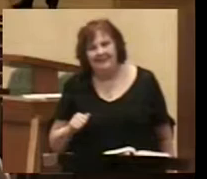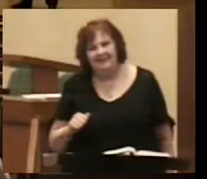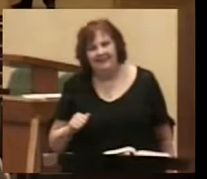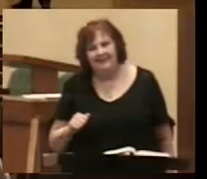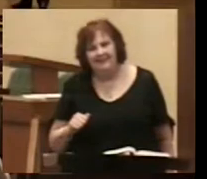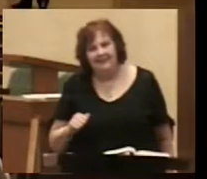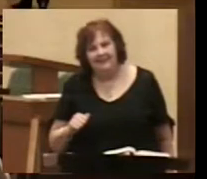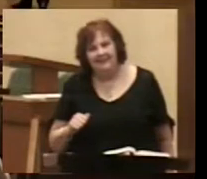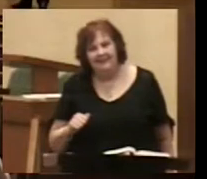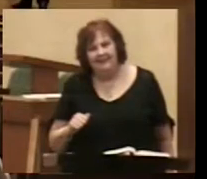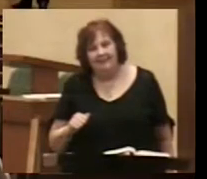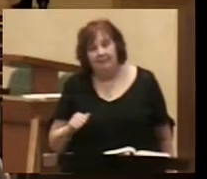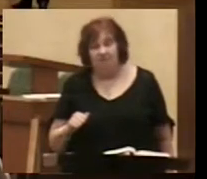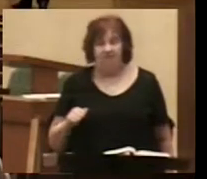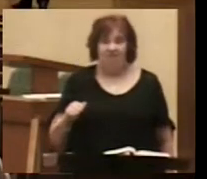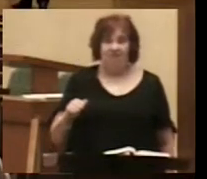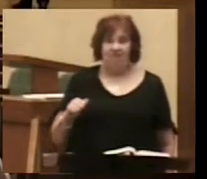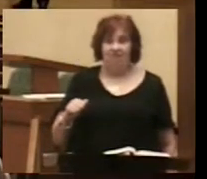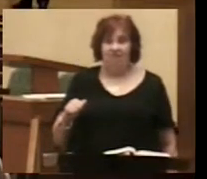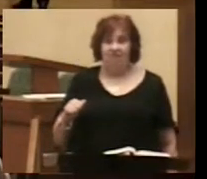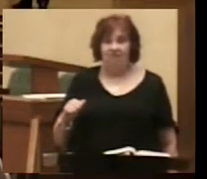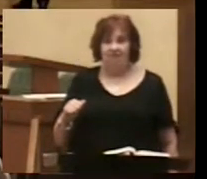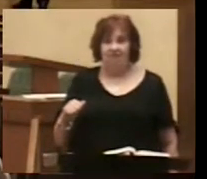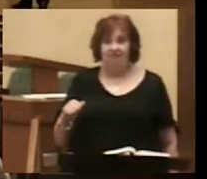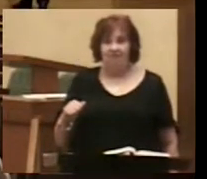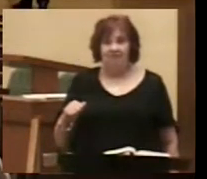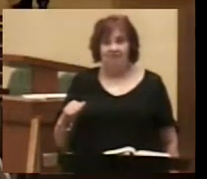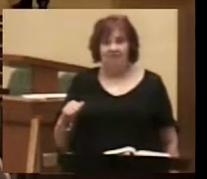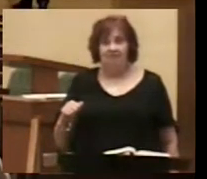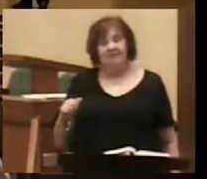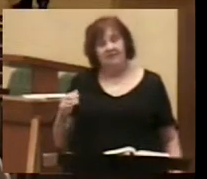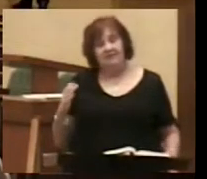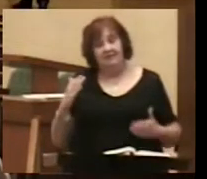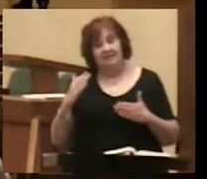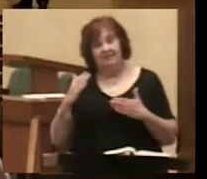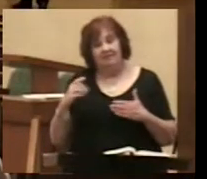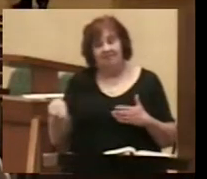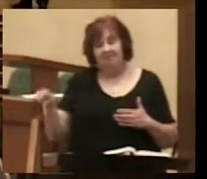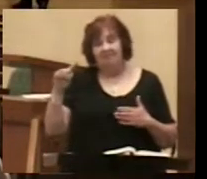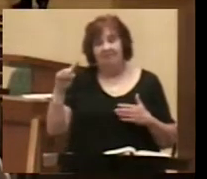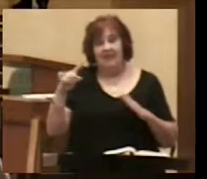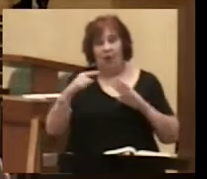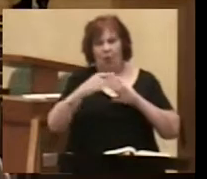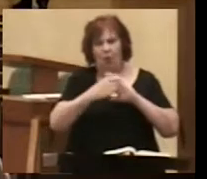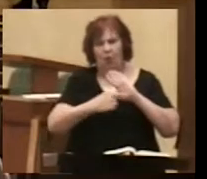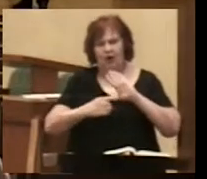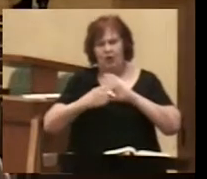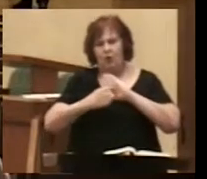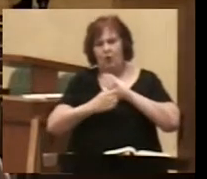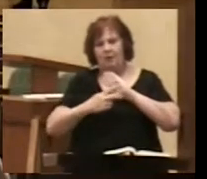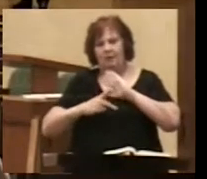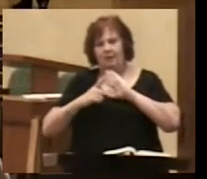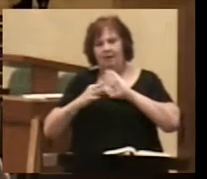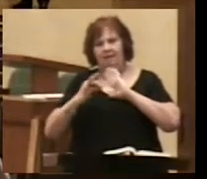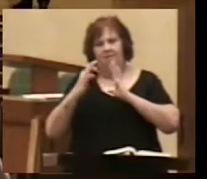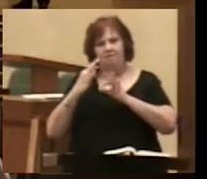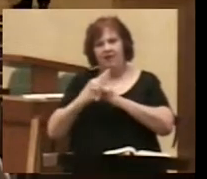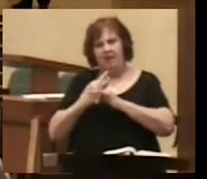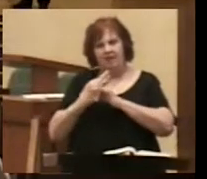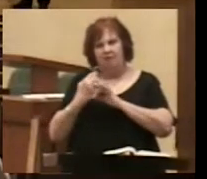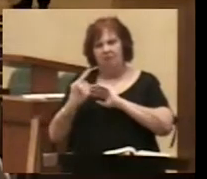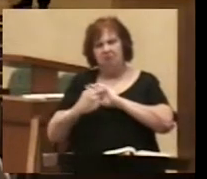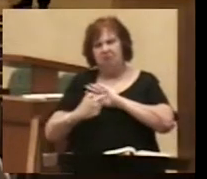There are some who ridicule people of faith for believing in promises from God.